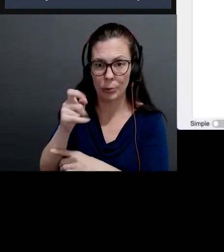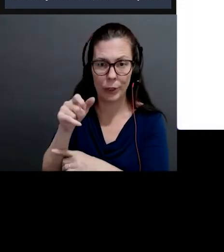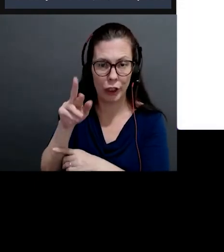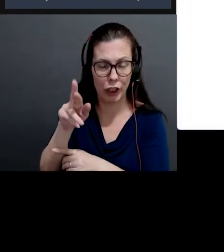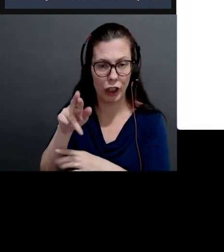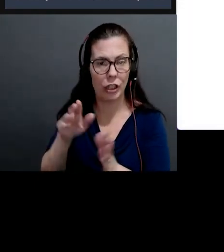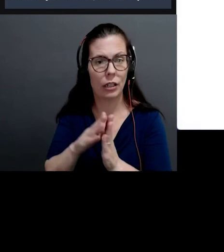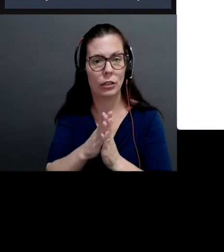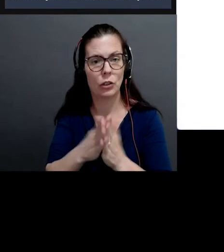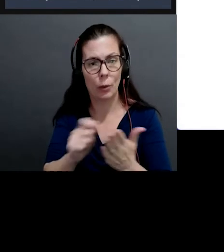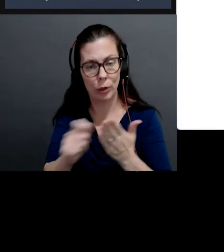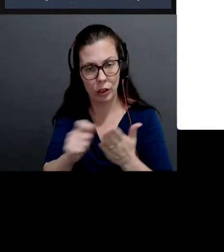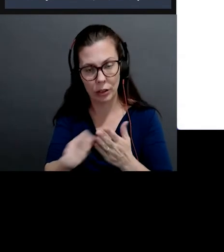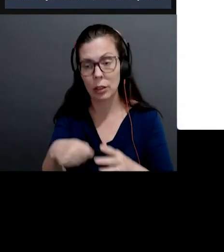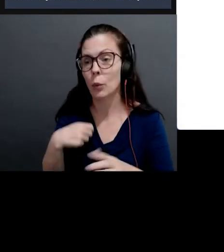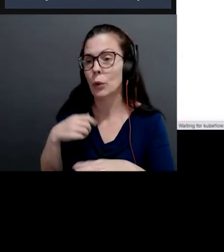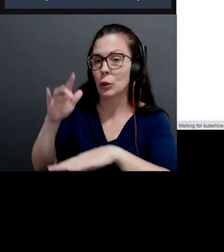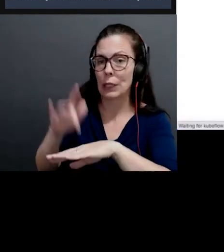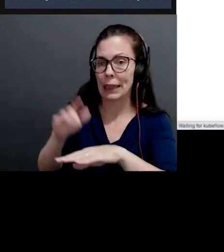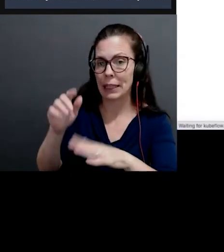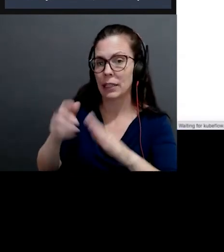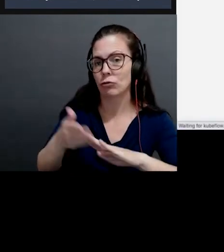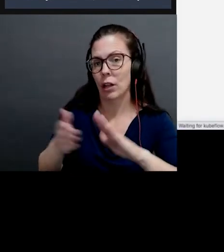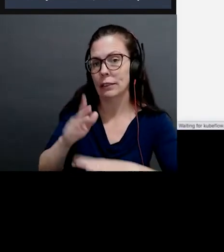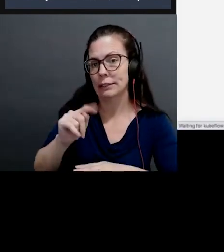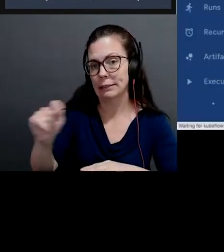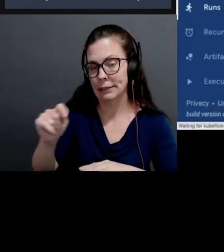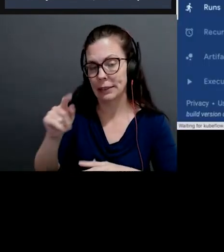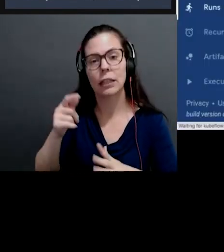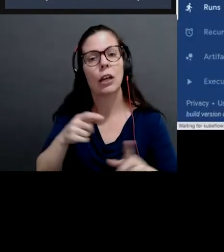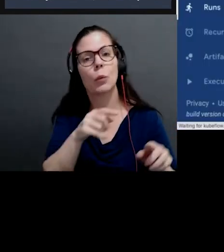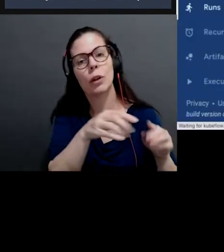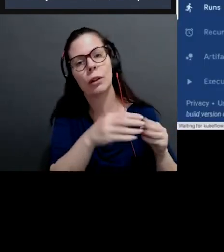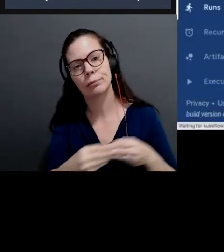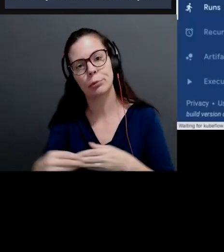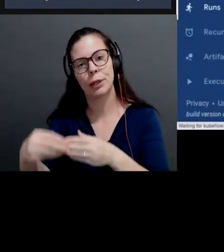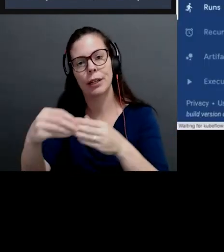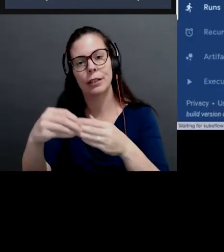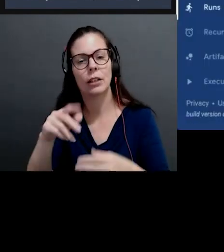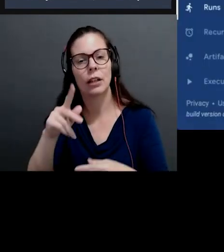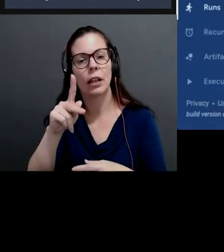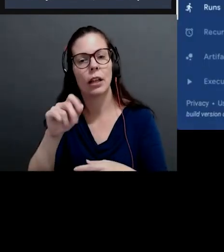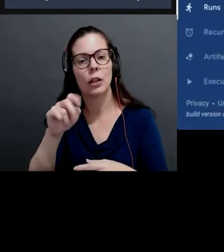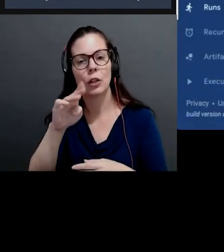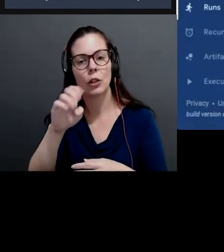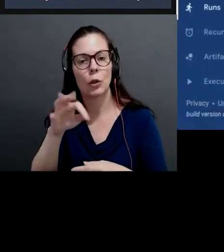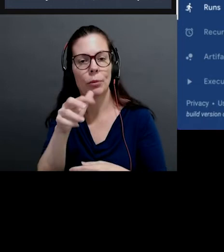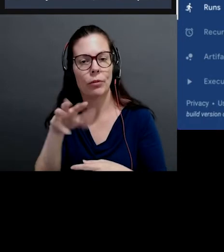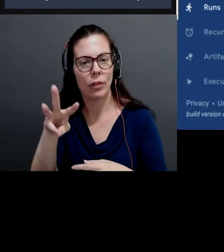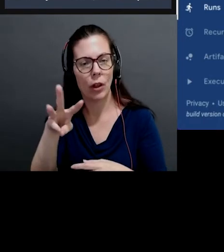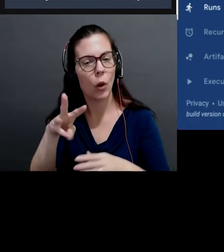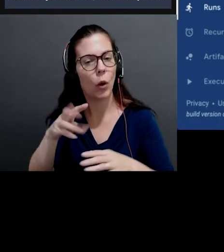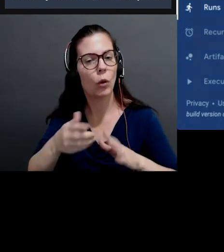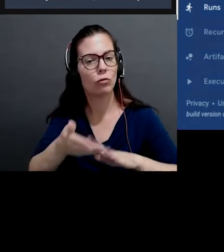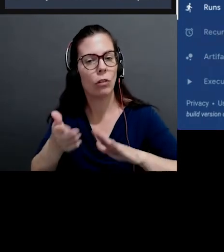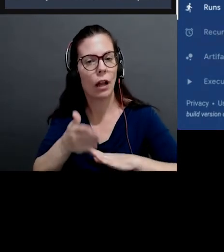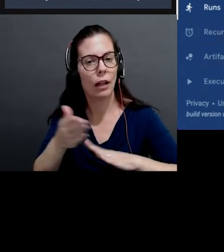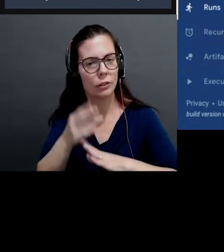run details, this will take us to Kubeflow pipeline run interface, where you can see the execution of your